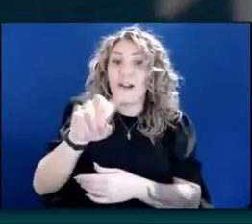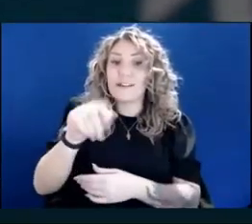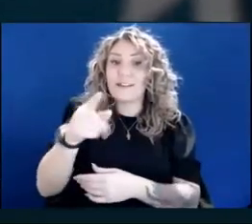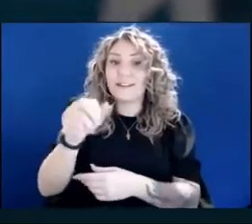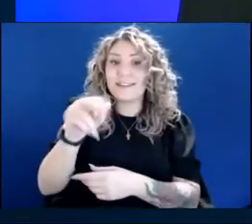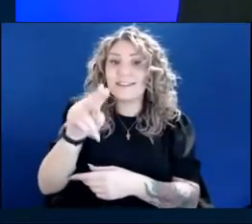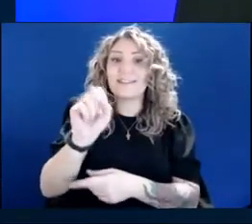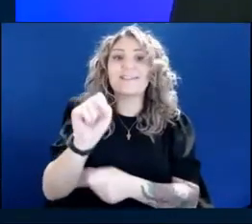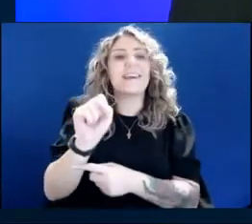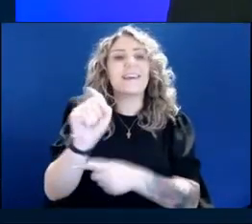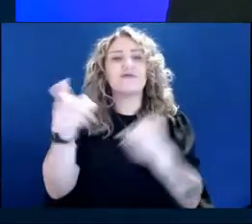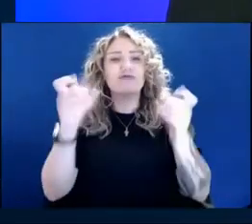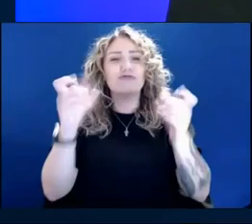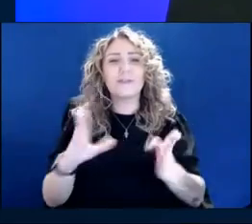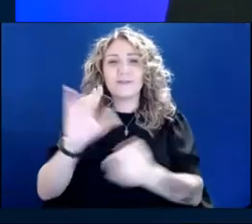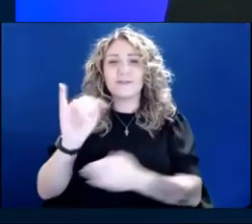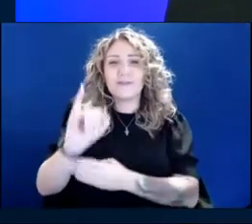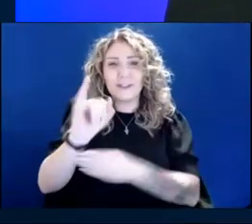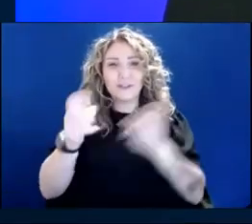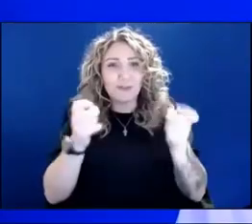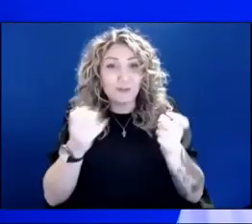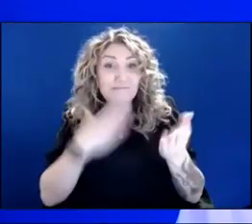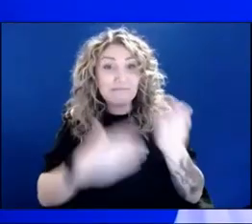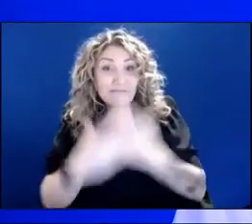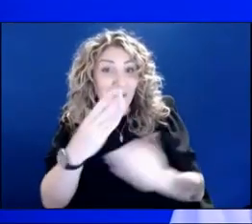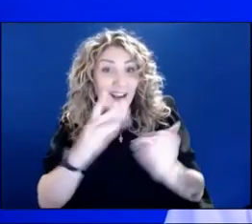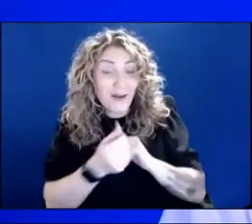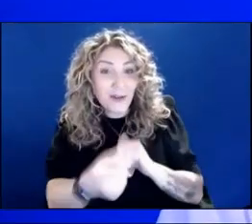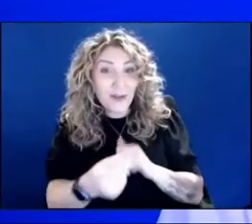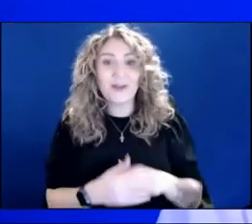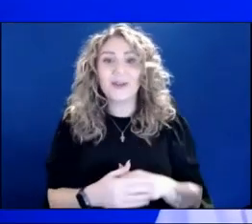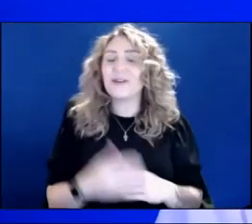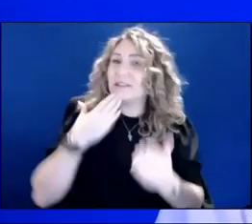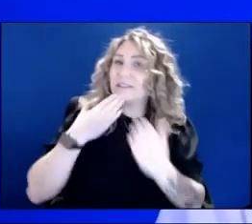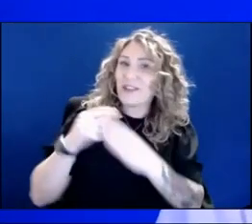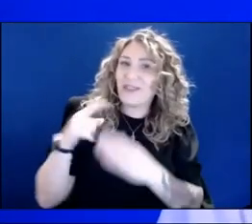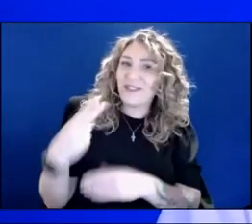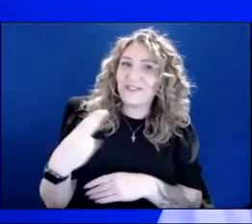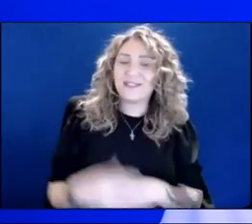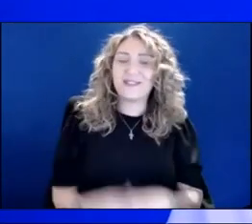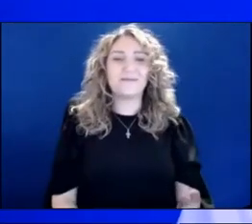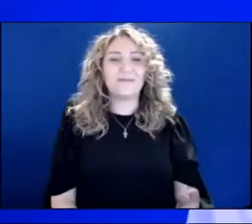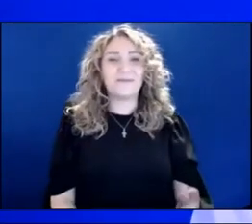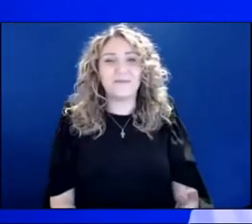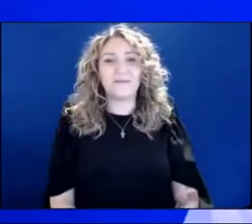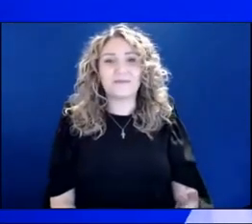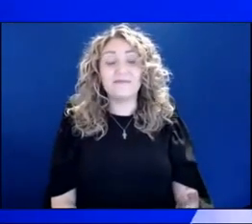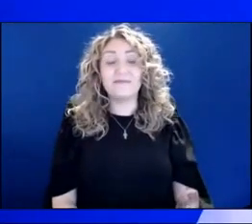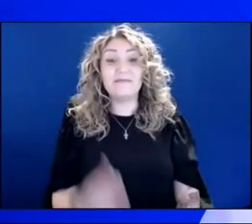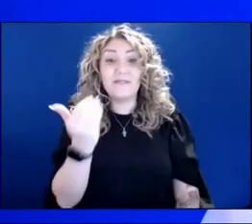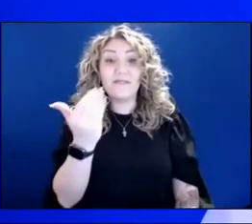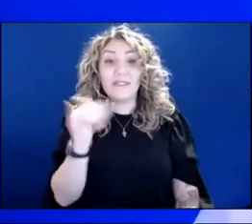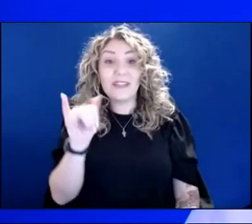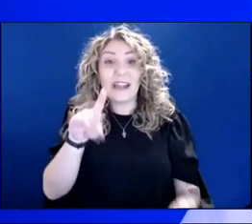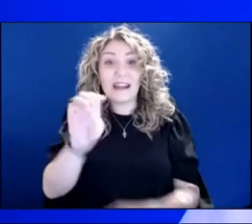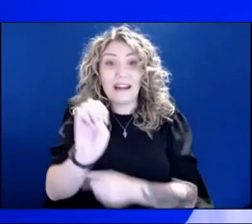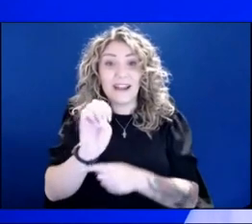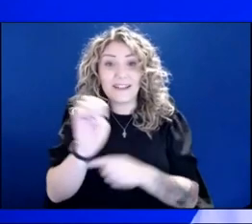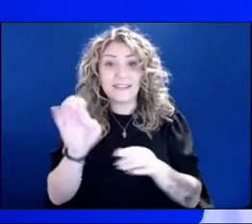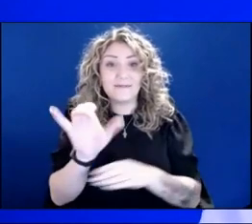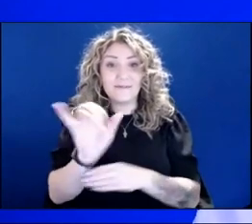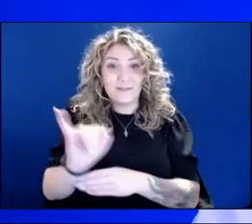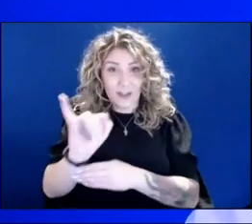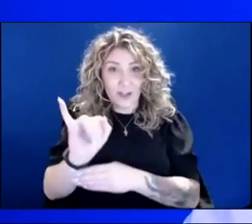Good morning to you. How are you? Good. Good Thursday. We have 15 active infections right now, one in the